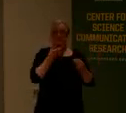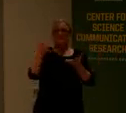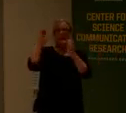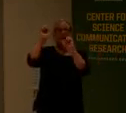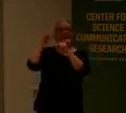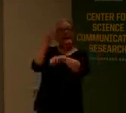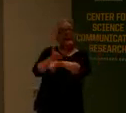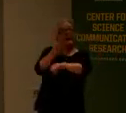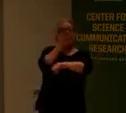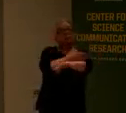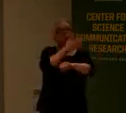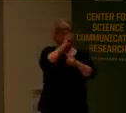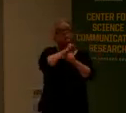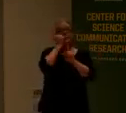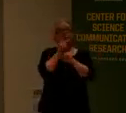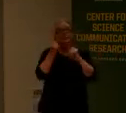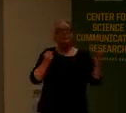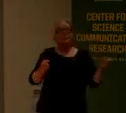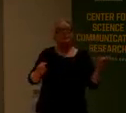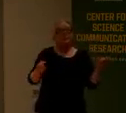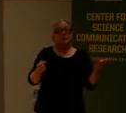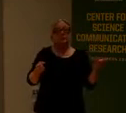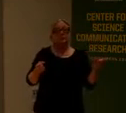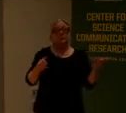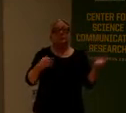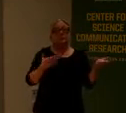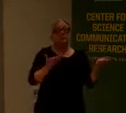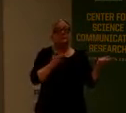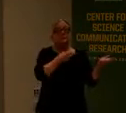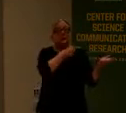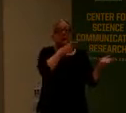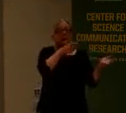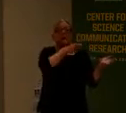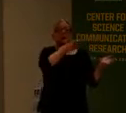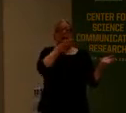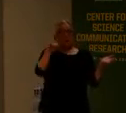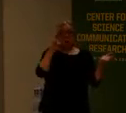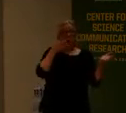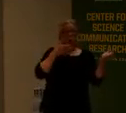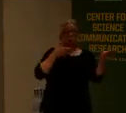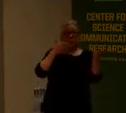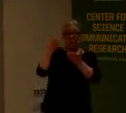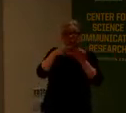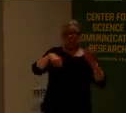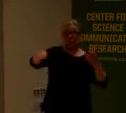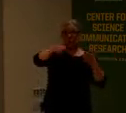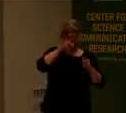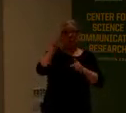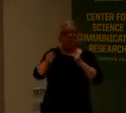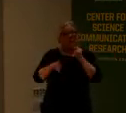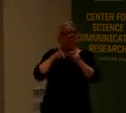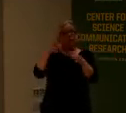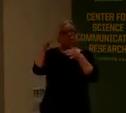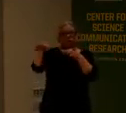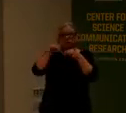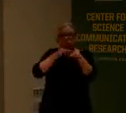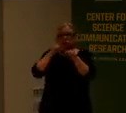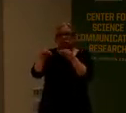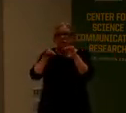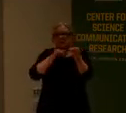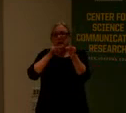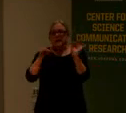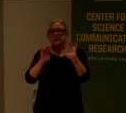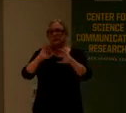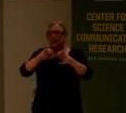for those that you are serving through that equitable transition and advancing that